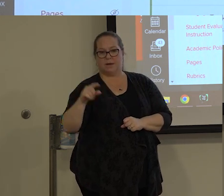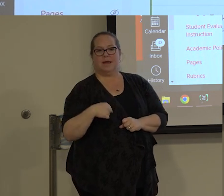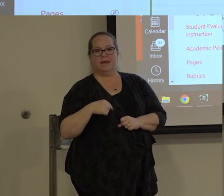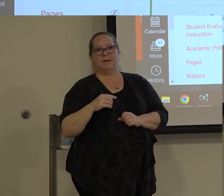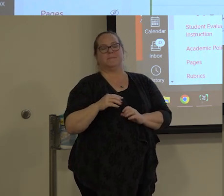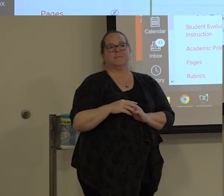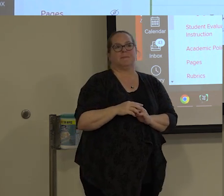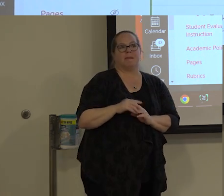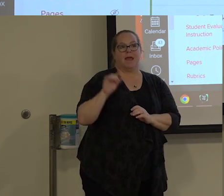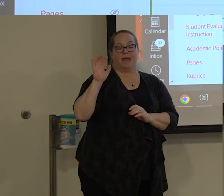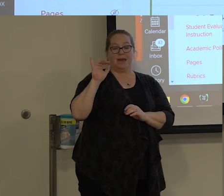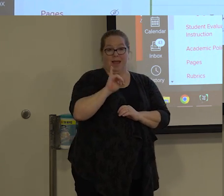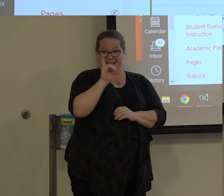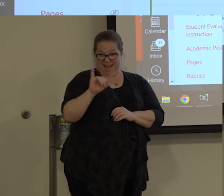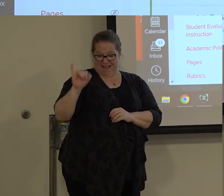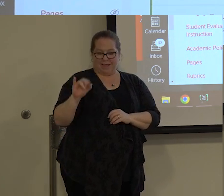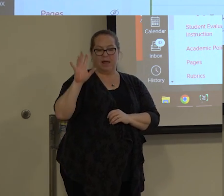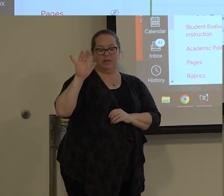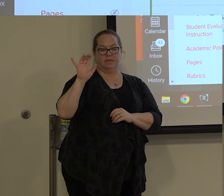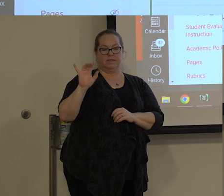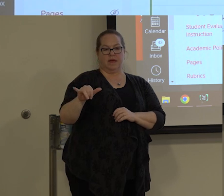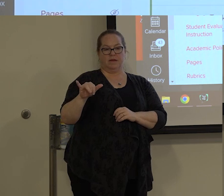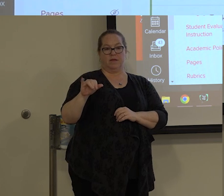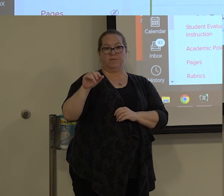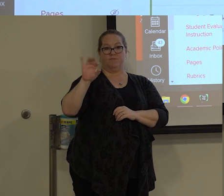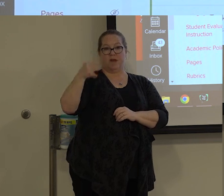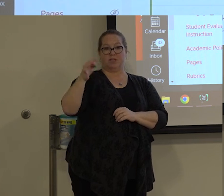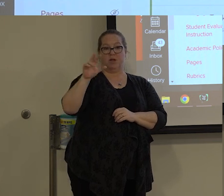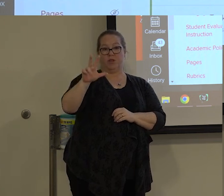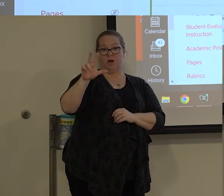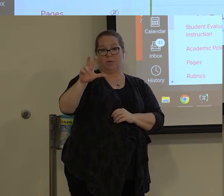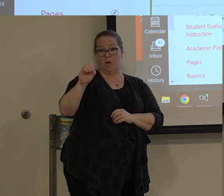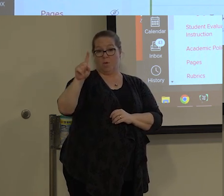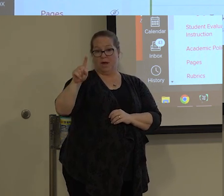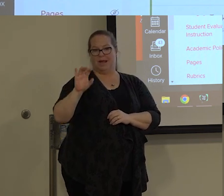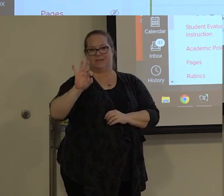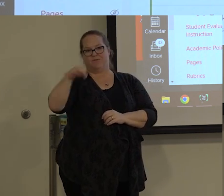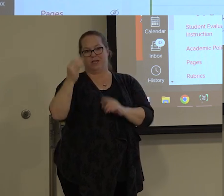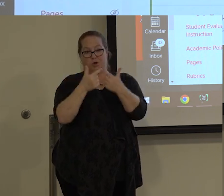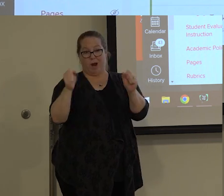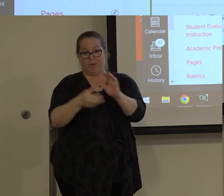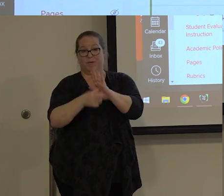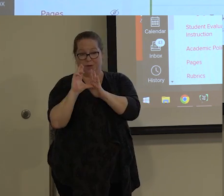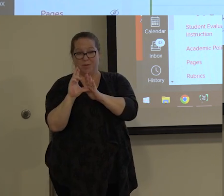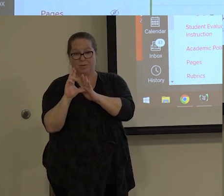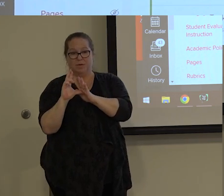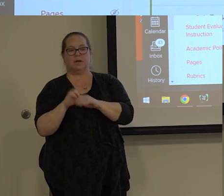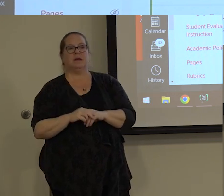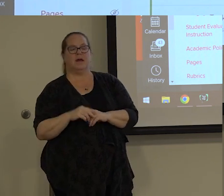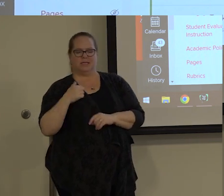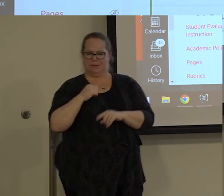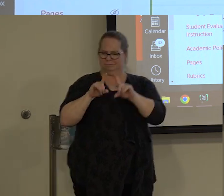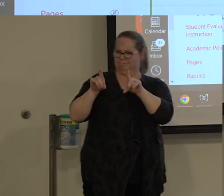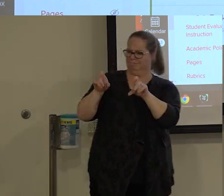Studies course in II, and also French 3101, which is our in-person French grammar review in the classroom. And so I